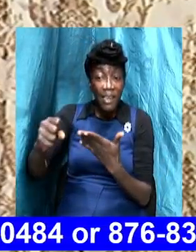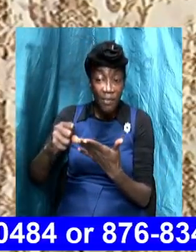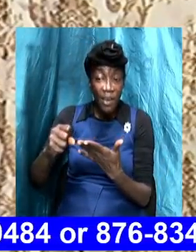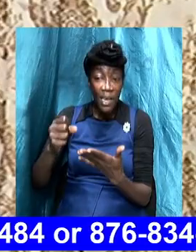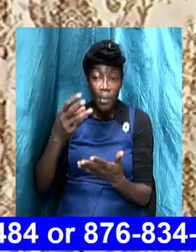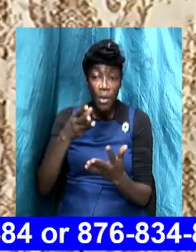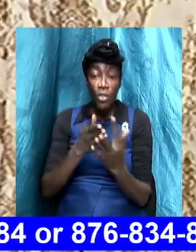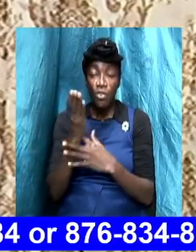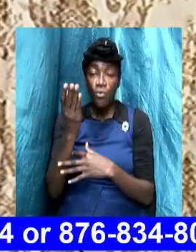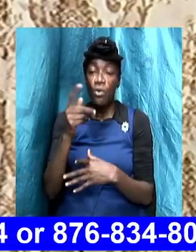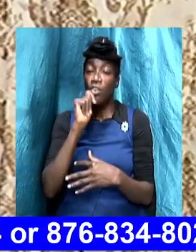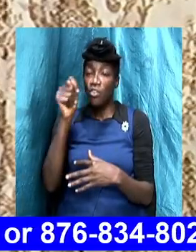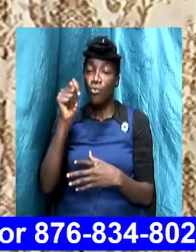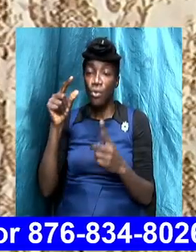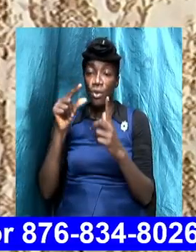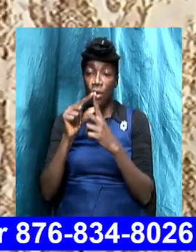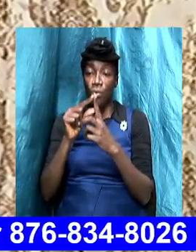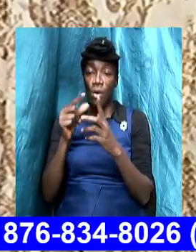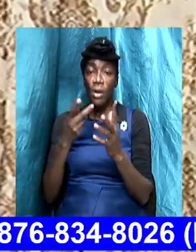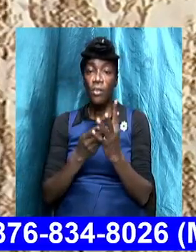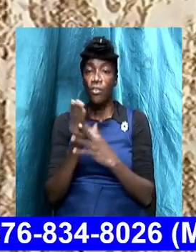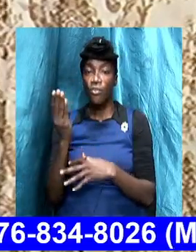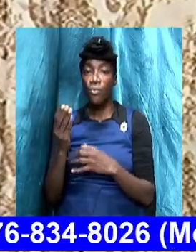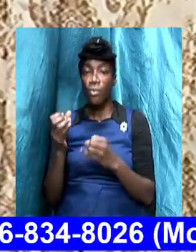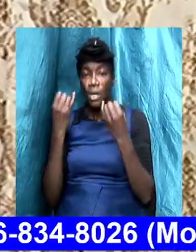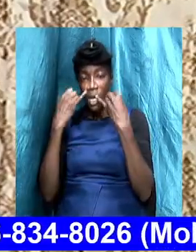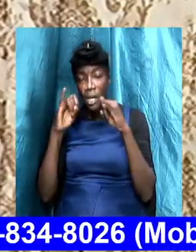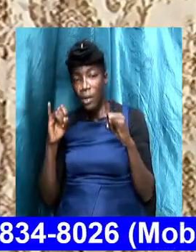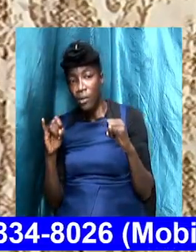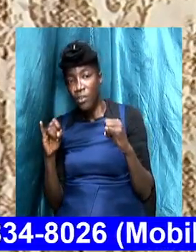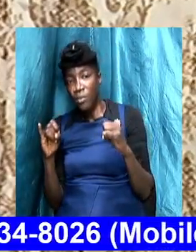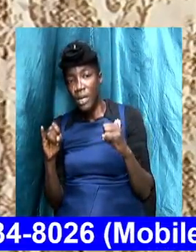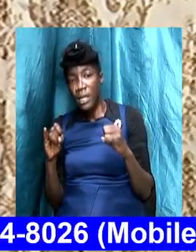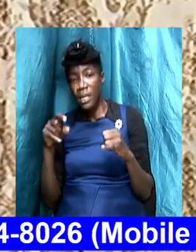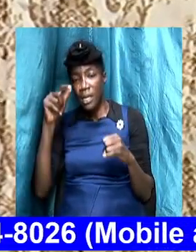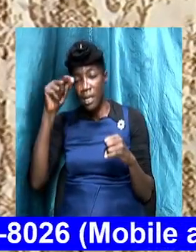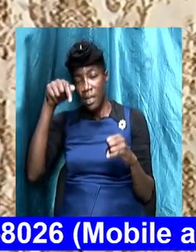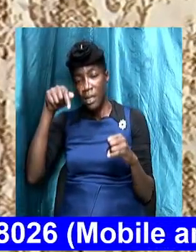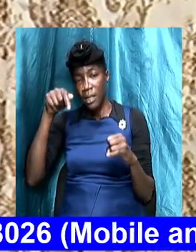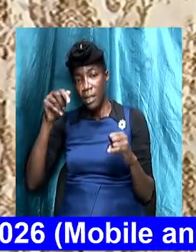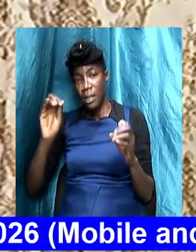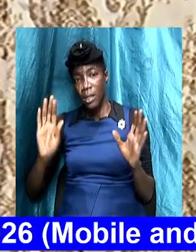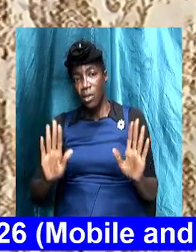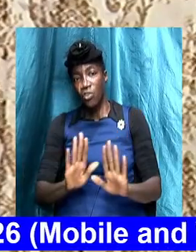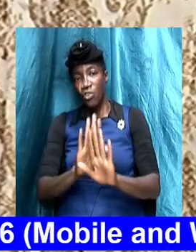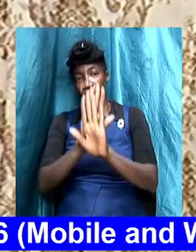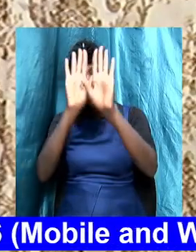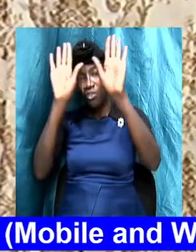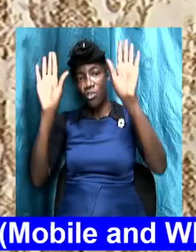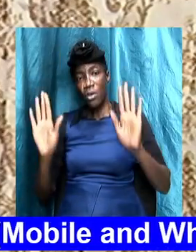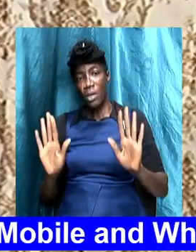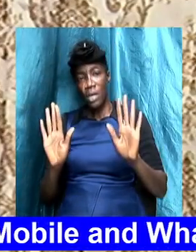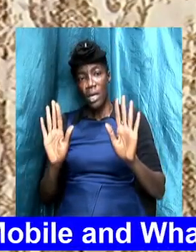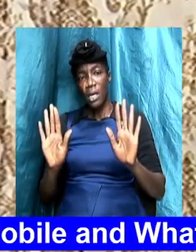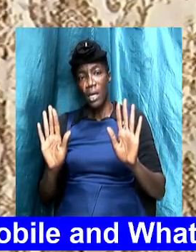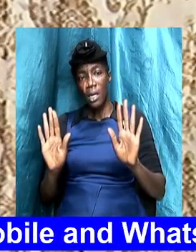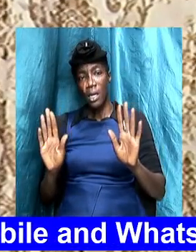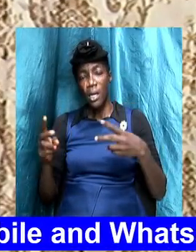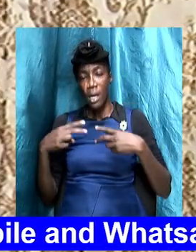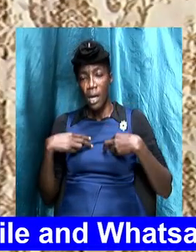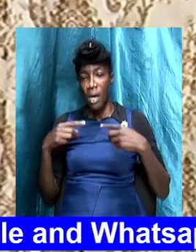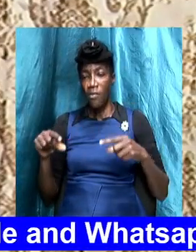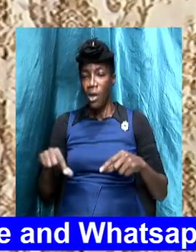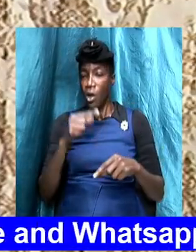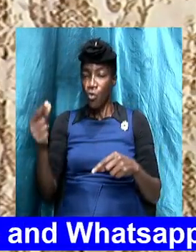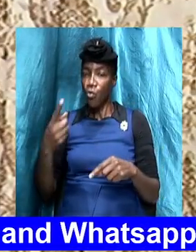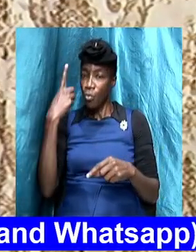word is truth. By way of announcement, I just want to remind us that on Sunday, amen, we'll have group